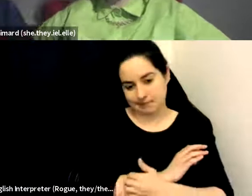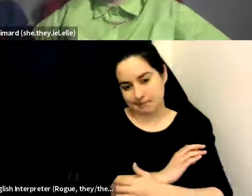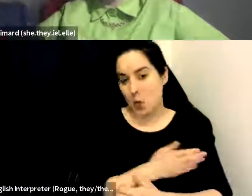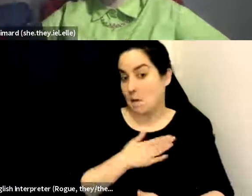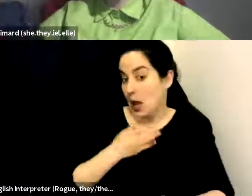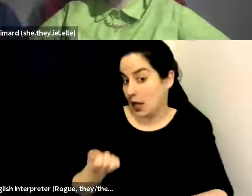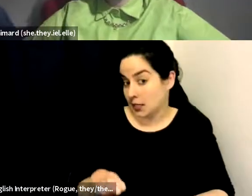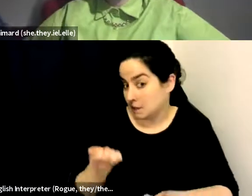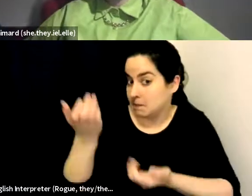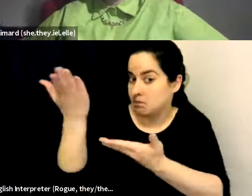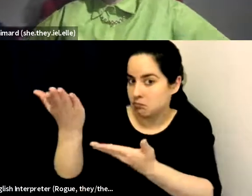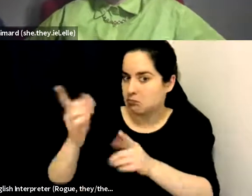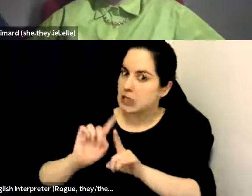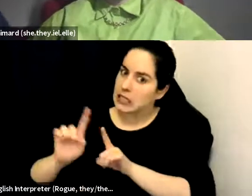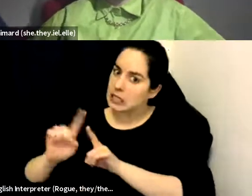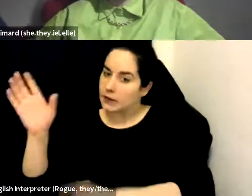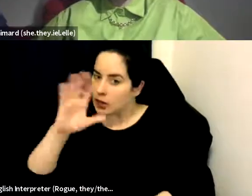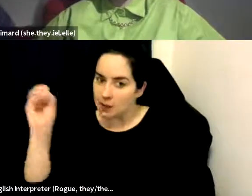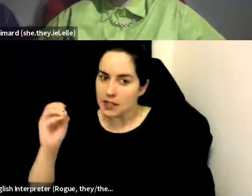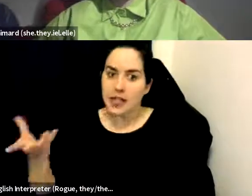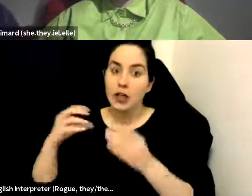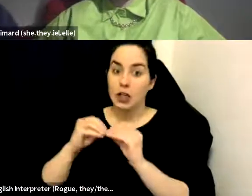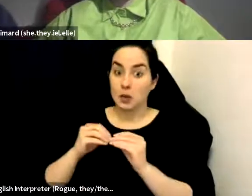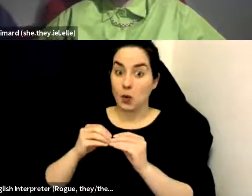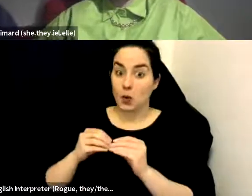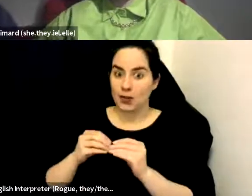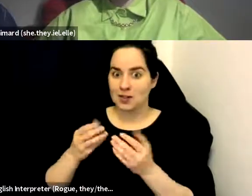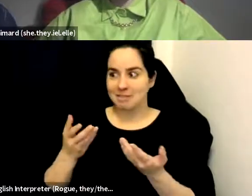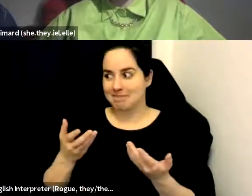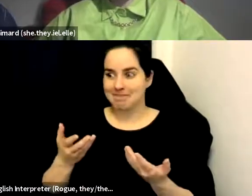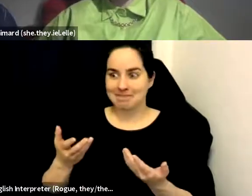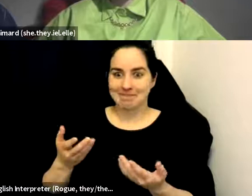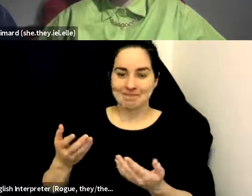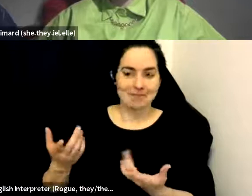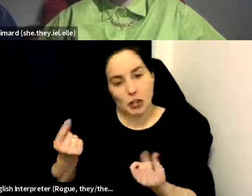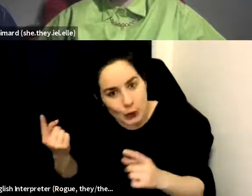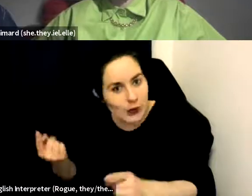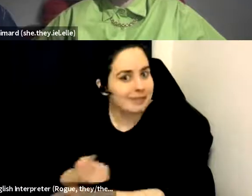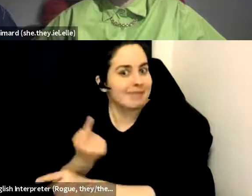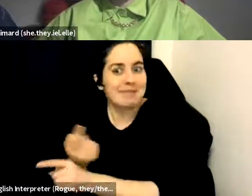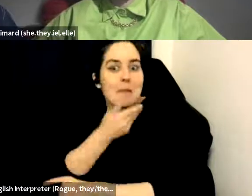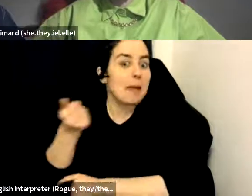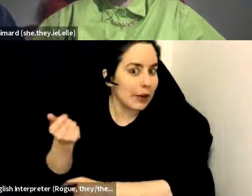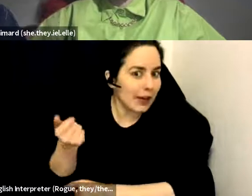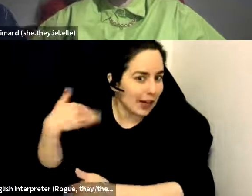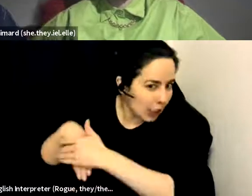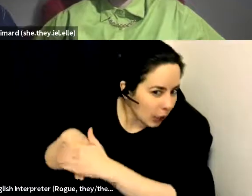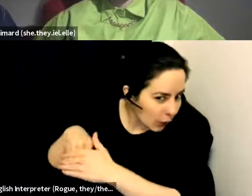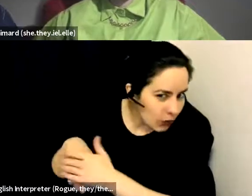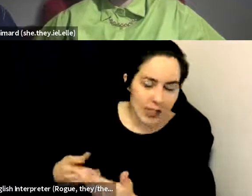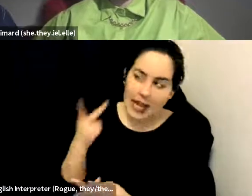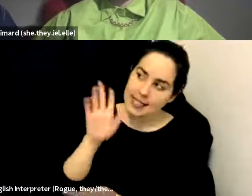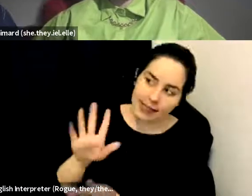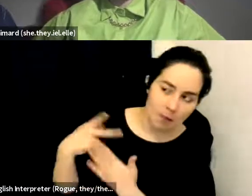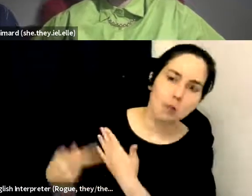these different institutions that are on the forefront of diversity and inclusion, and they have a lot of programs that can be offered that